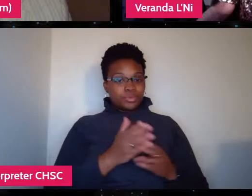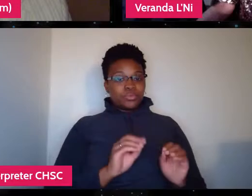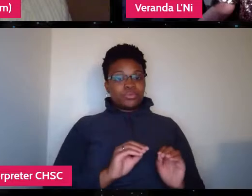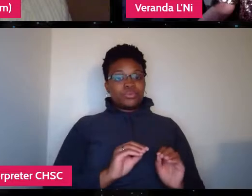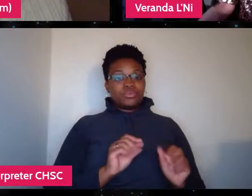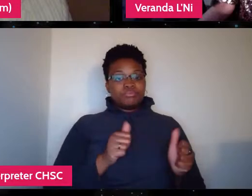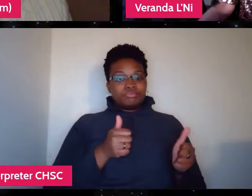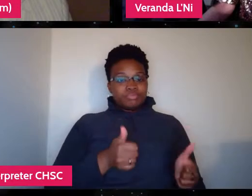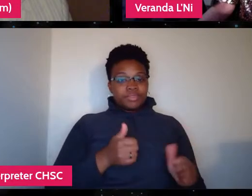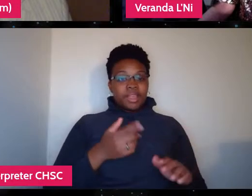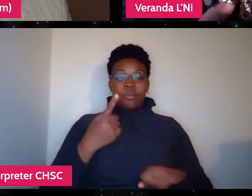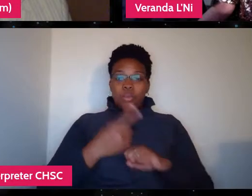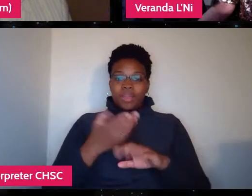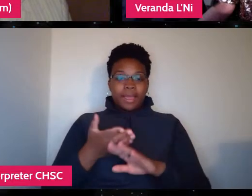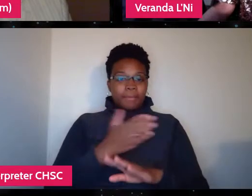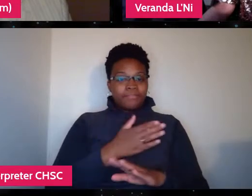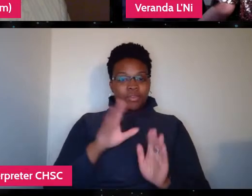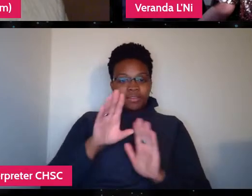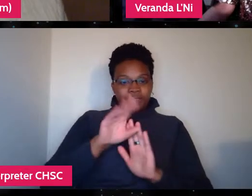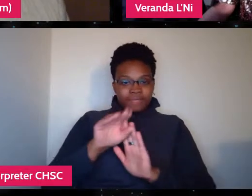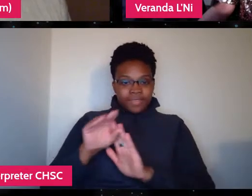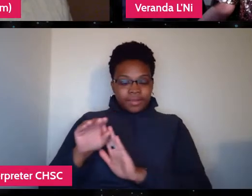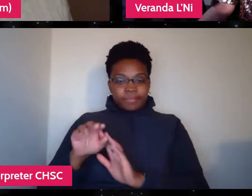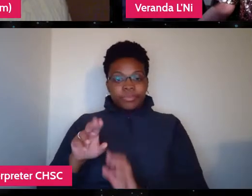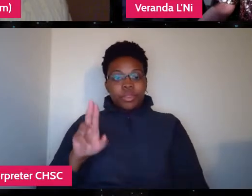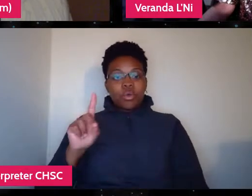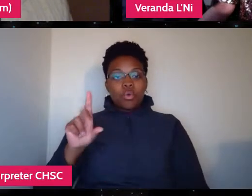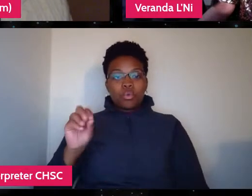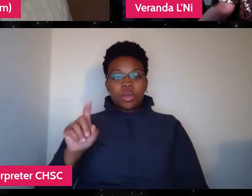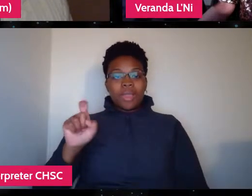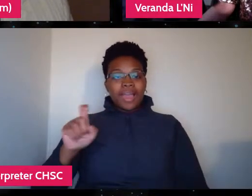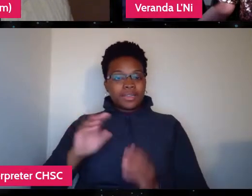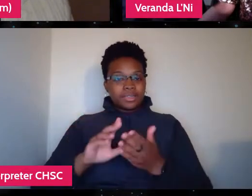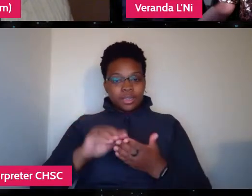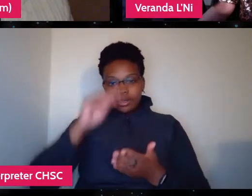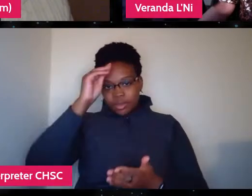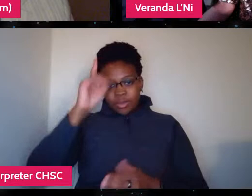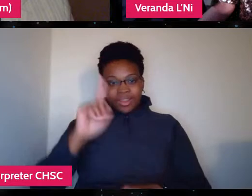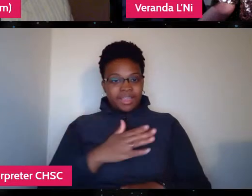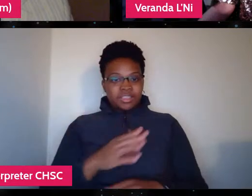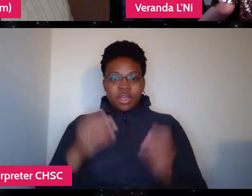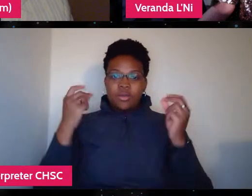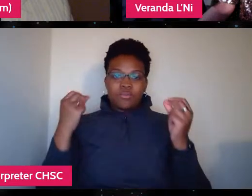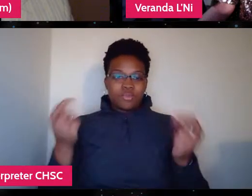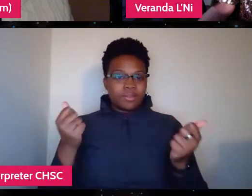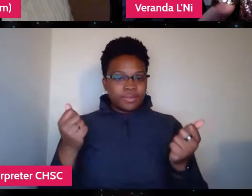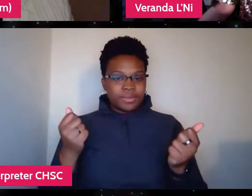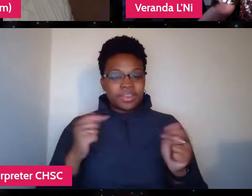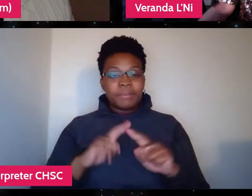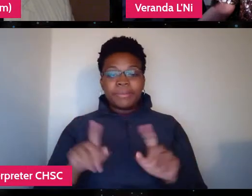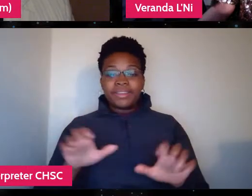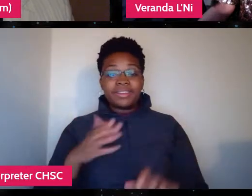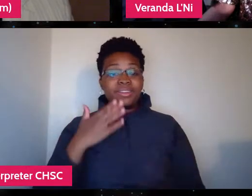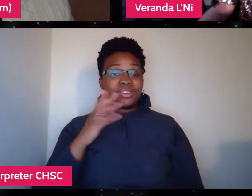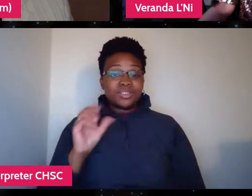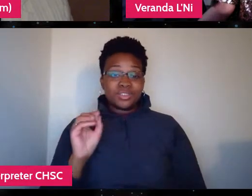So Udo had to learn that one in a hurry, you know, but he did a brilliant job. And that